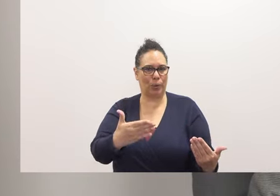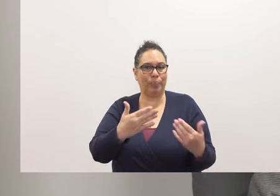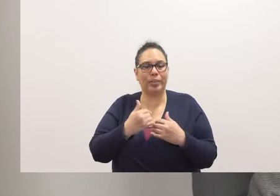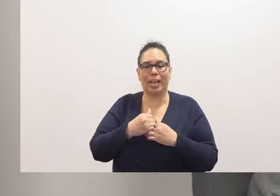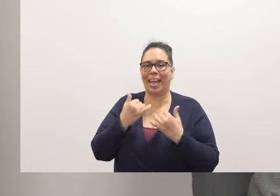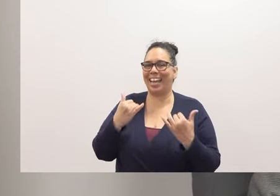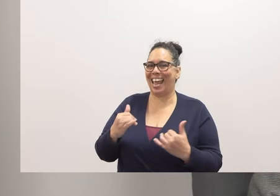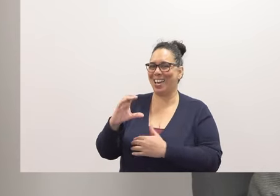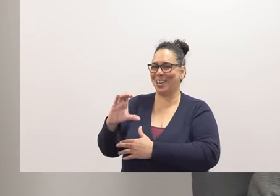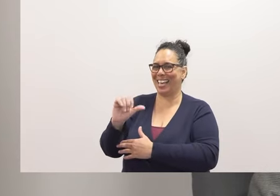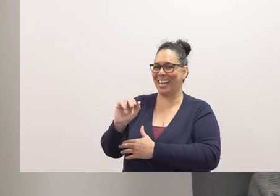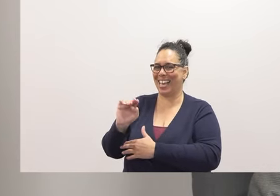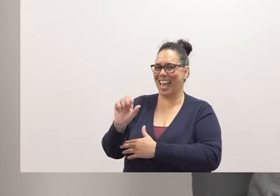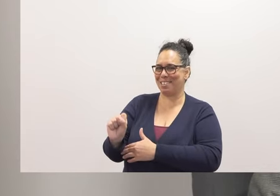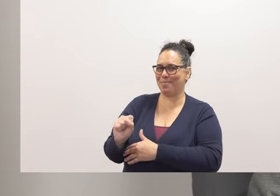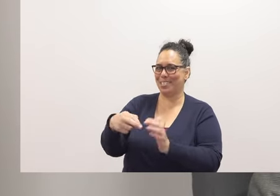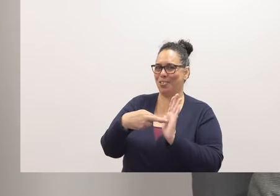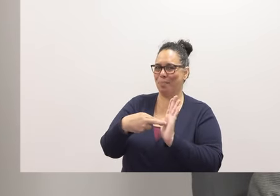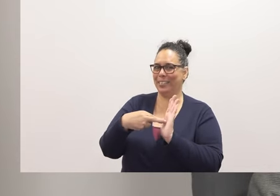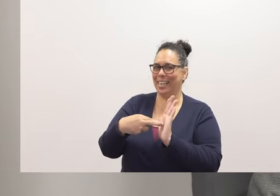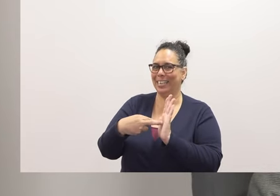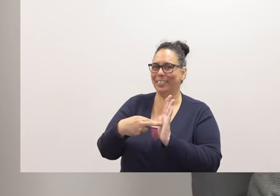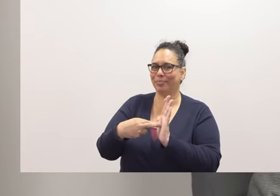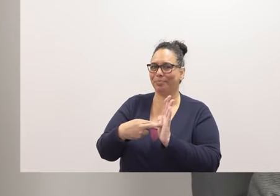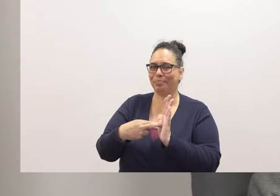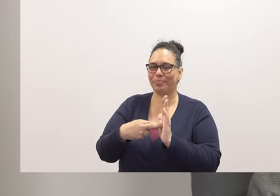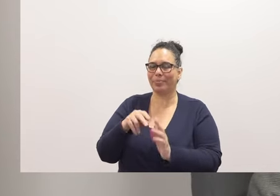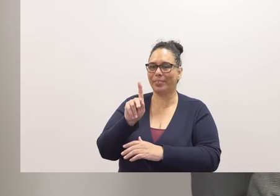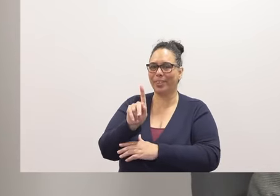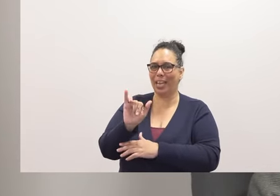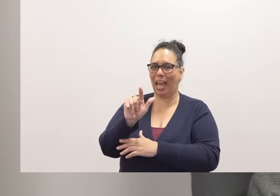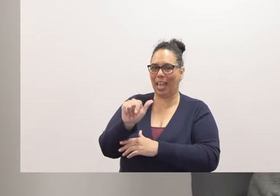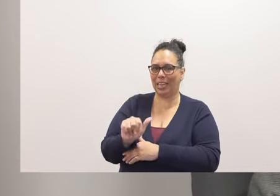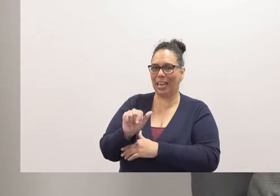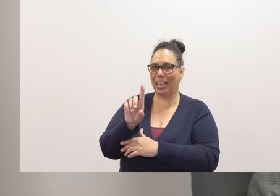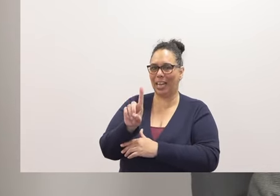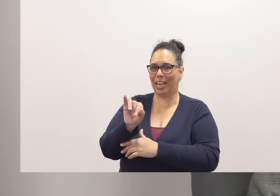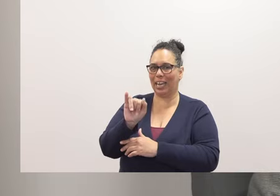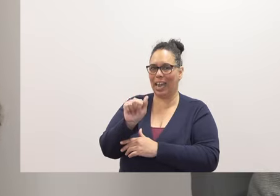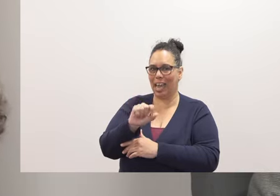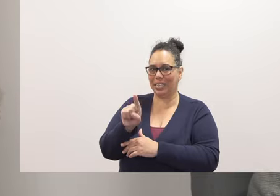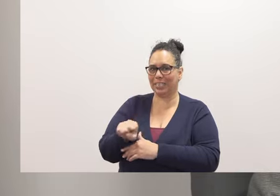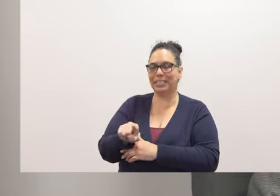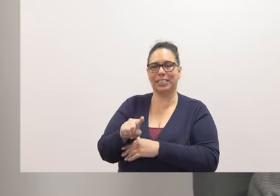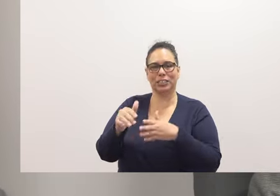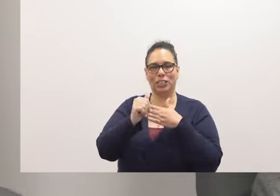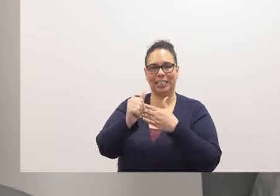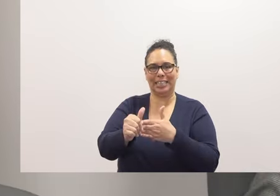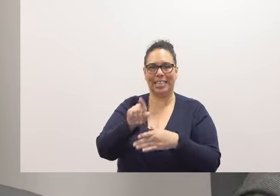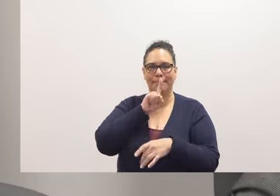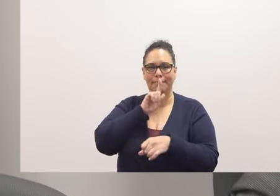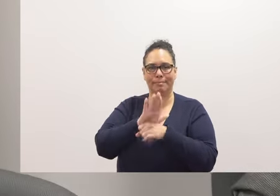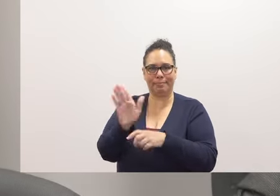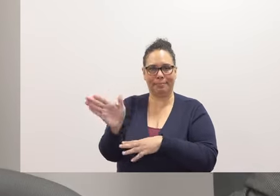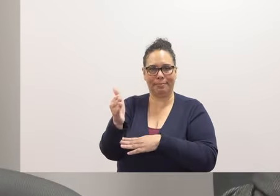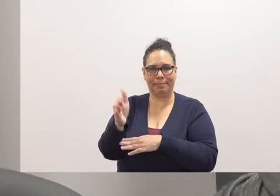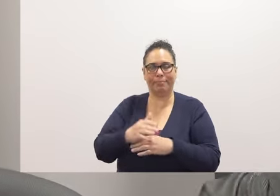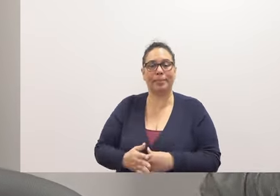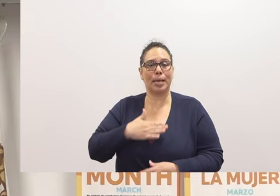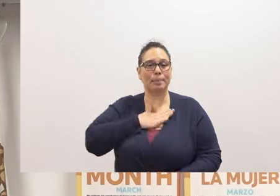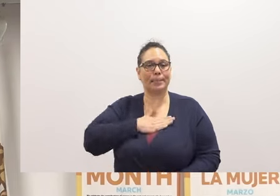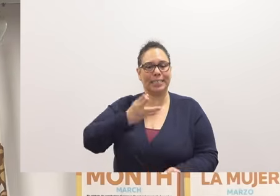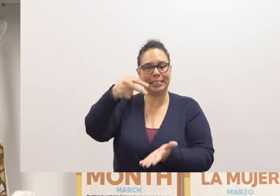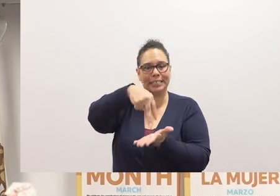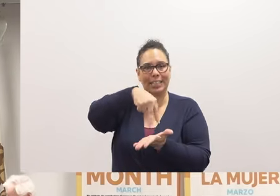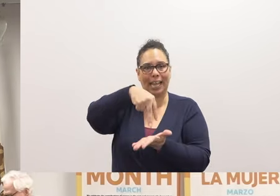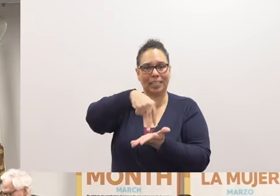CAMS representative, Kyla Diaz, to lead us in the pledge. All right. Please stand.